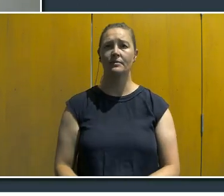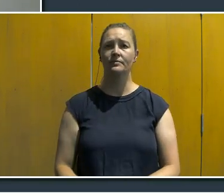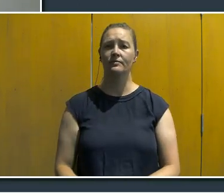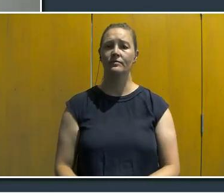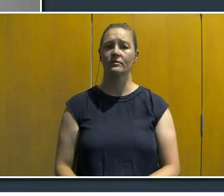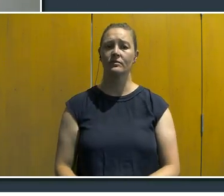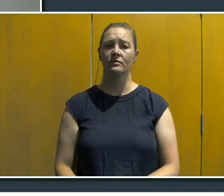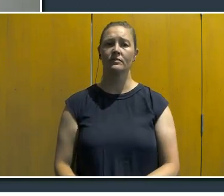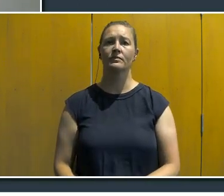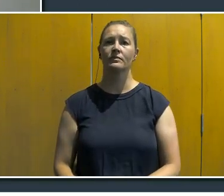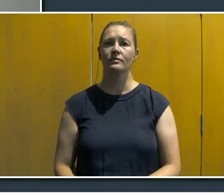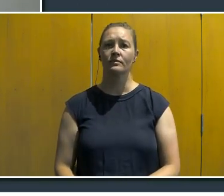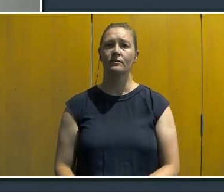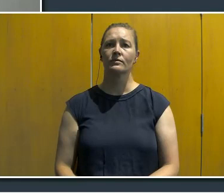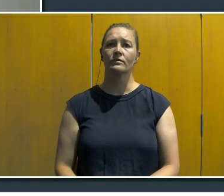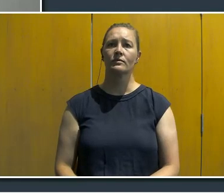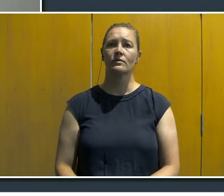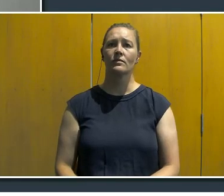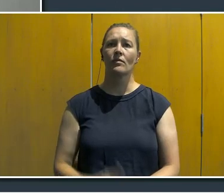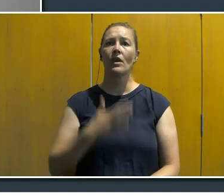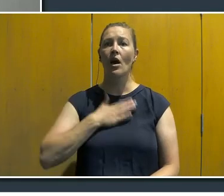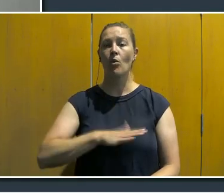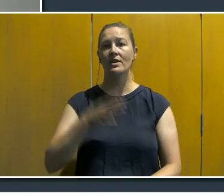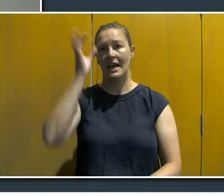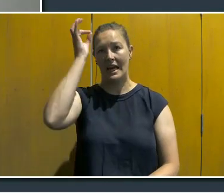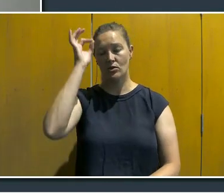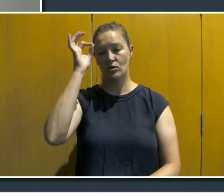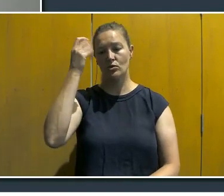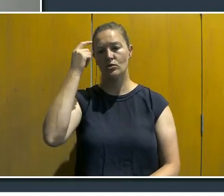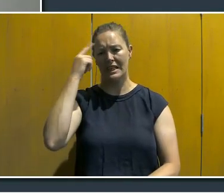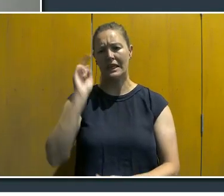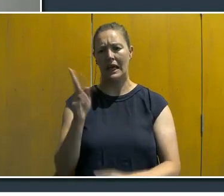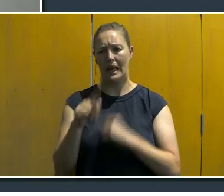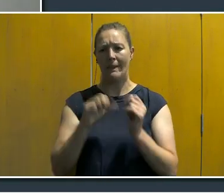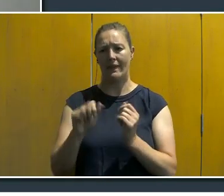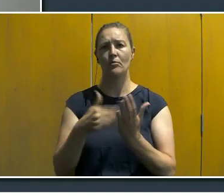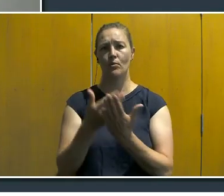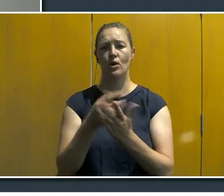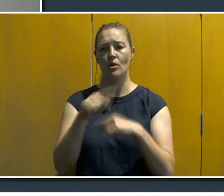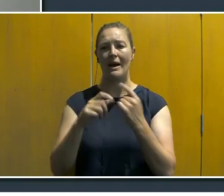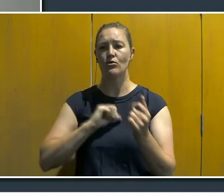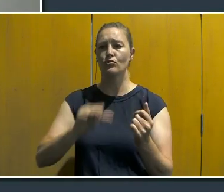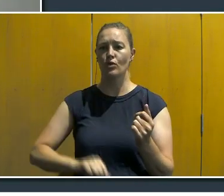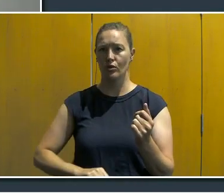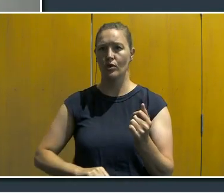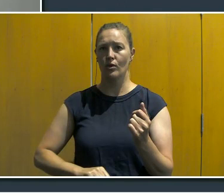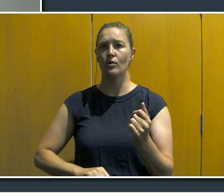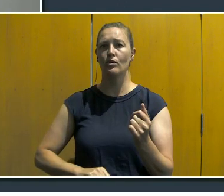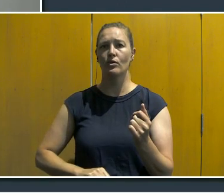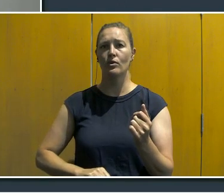So I would ask the council to reconsider their proposal in regards to rural